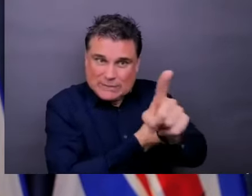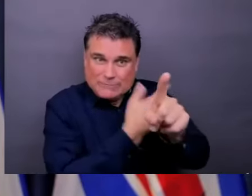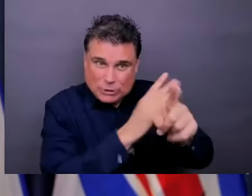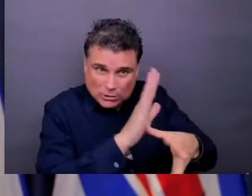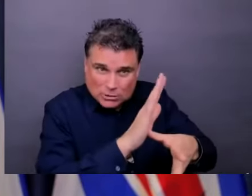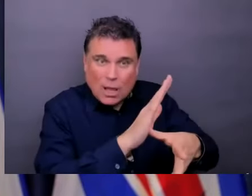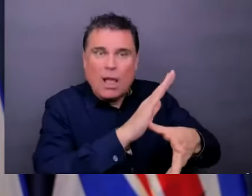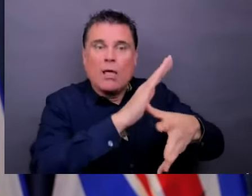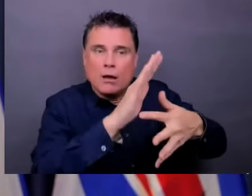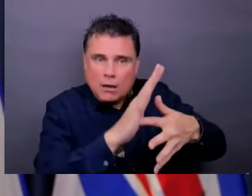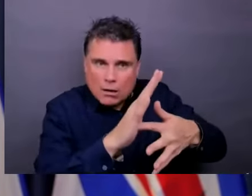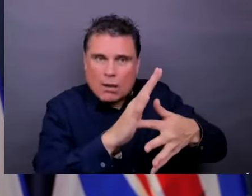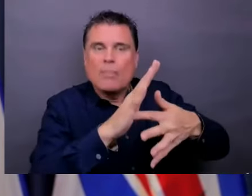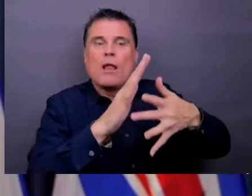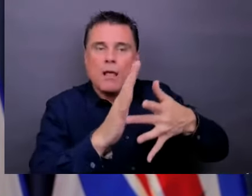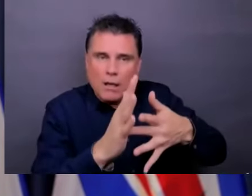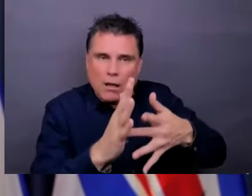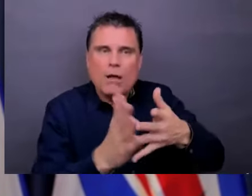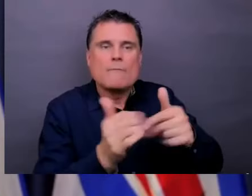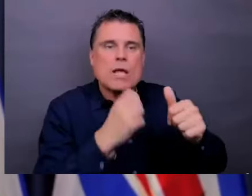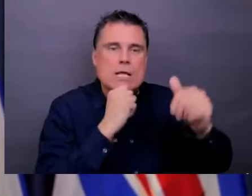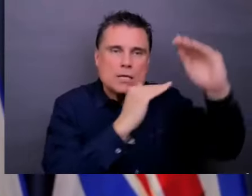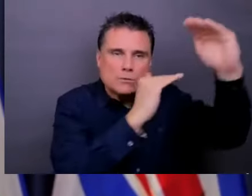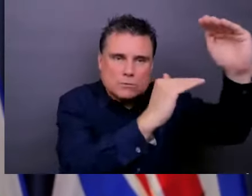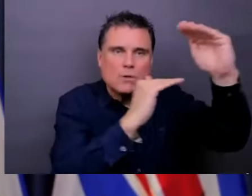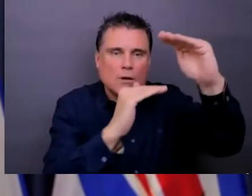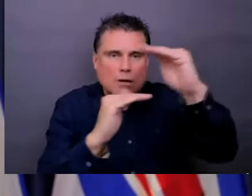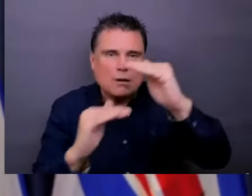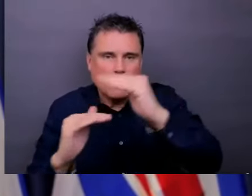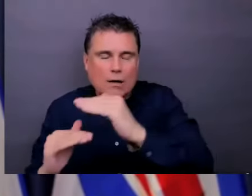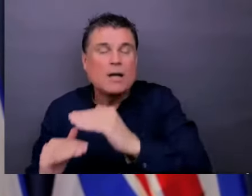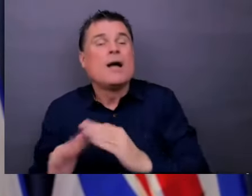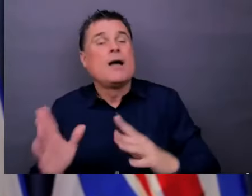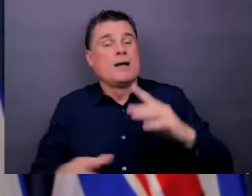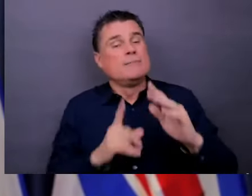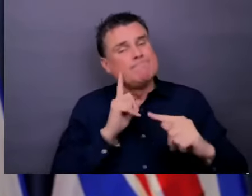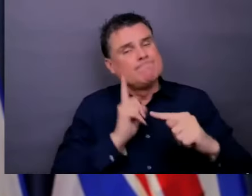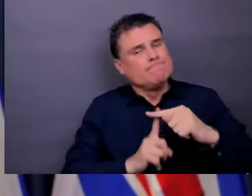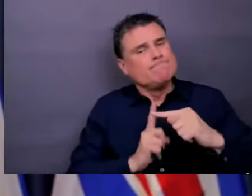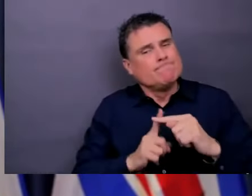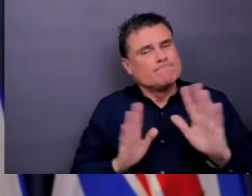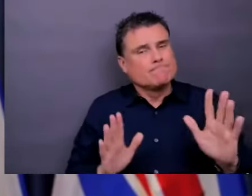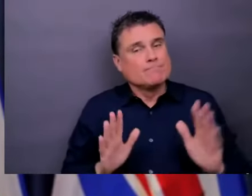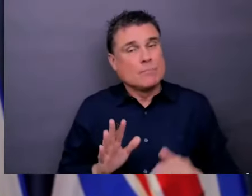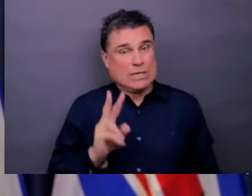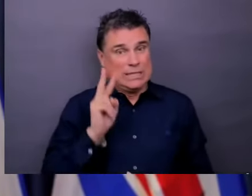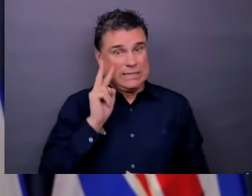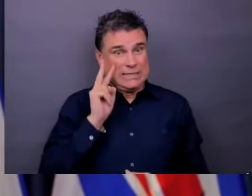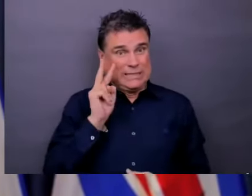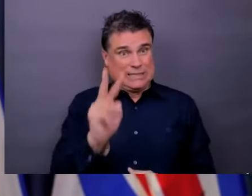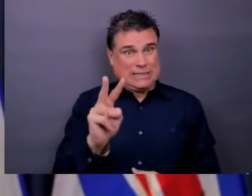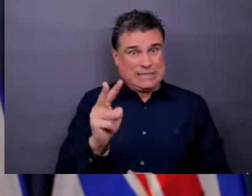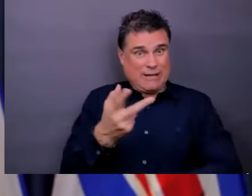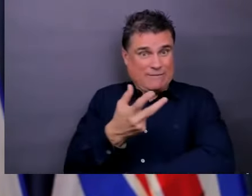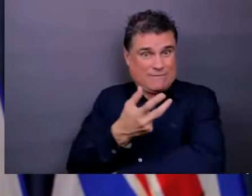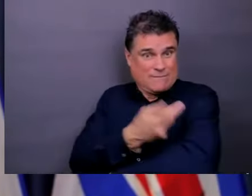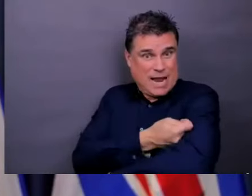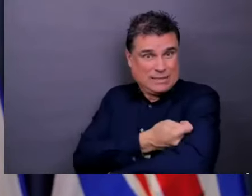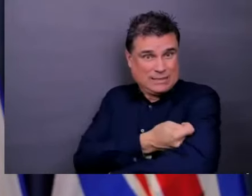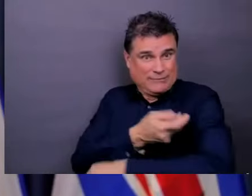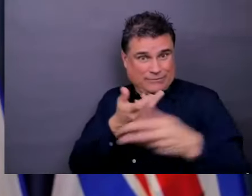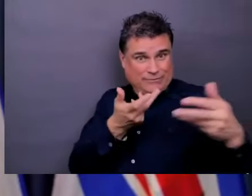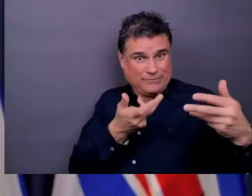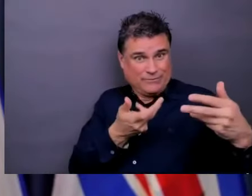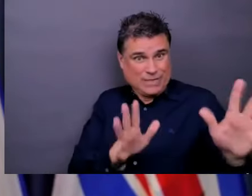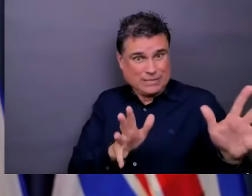effective the vaccine can be. And where we have seen and continue to see new outbreaks, they've been among small numbers of people. So we